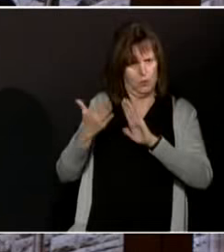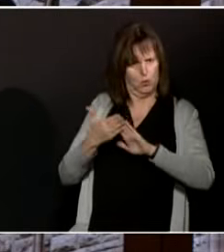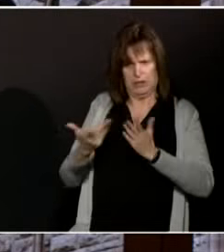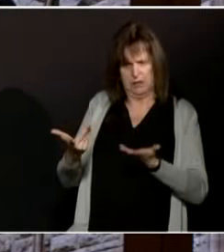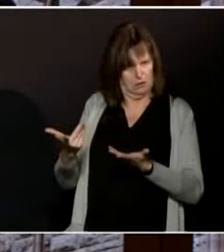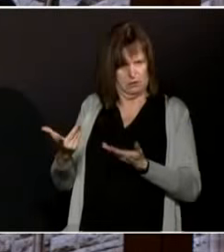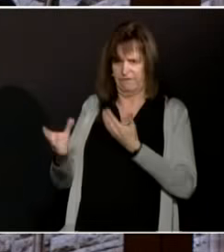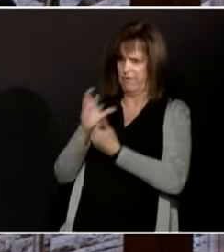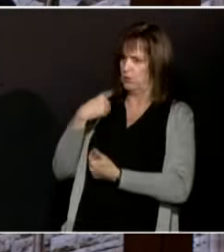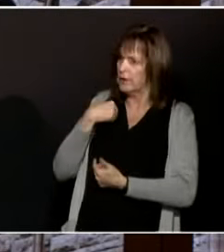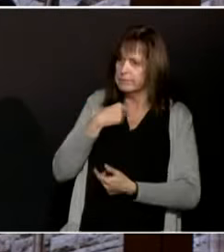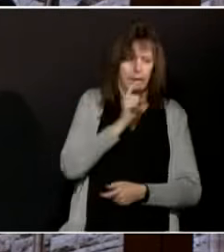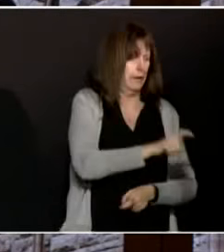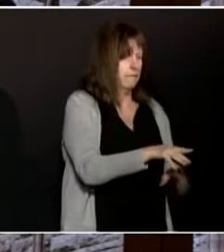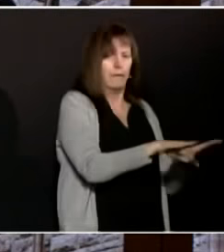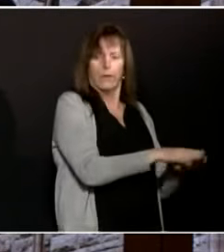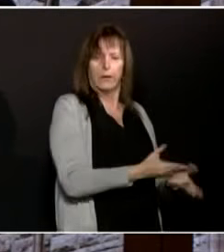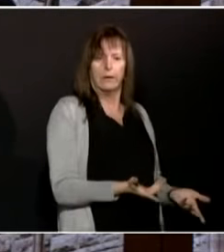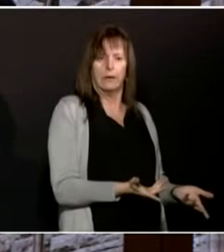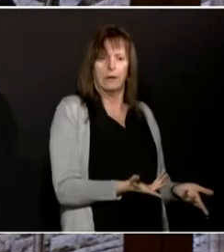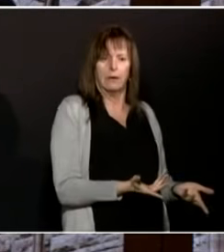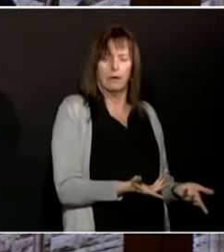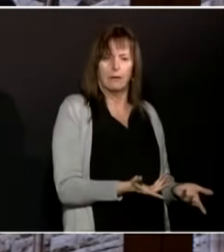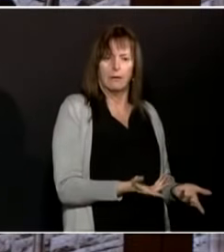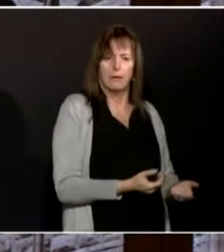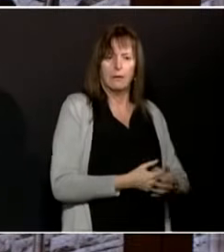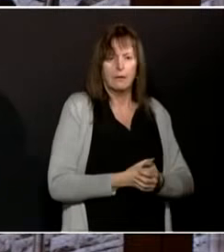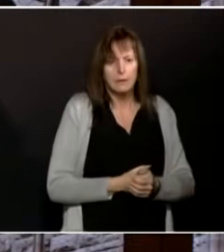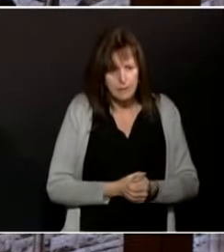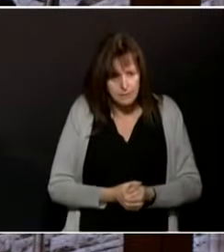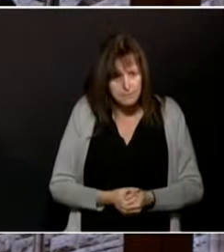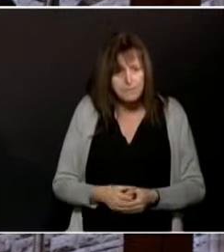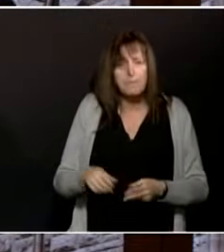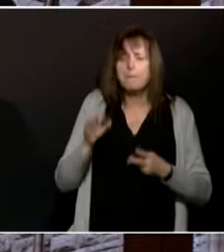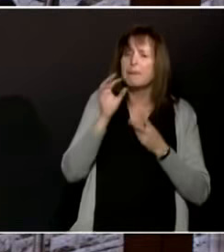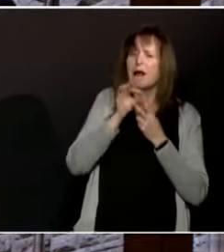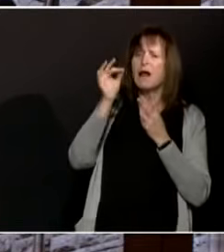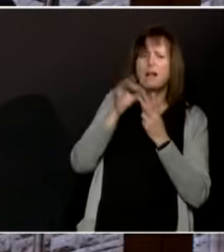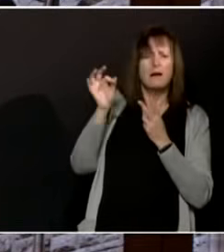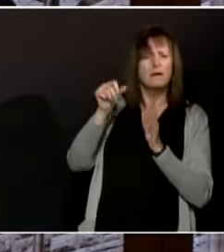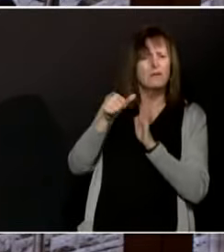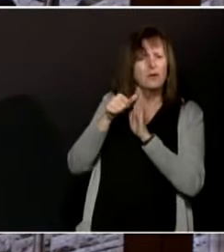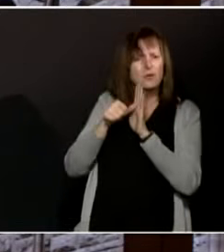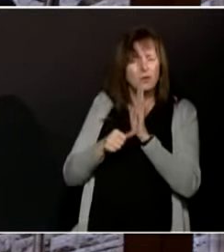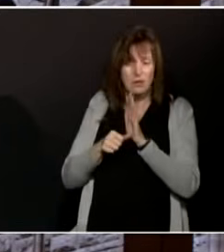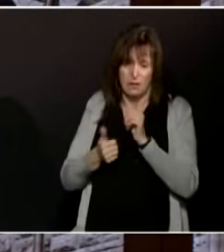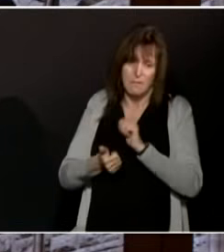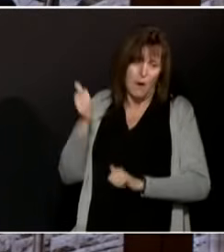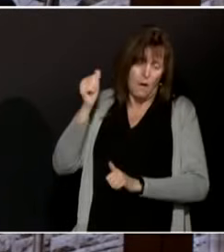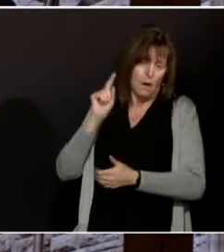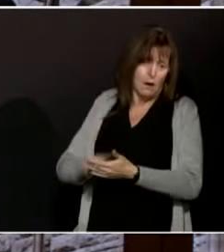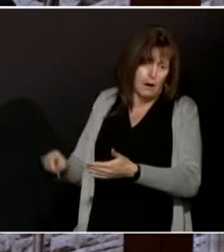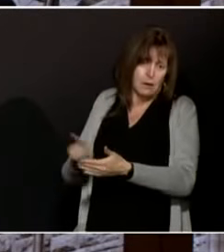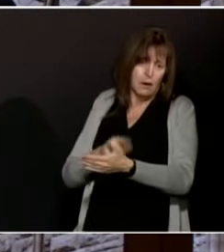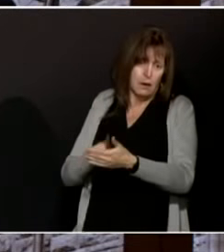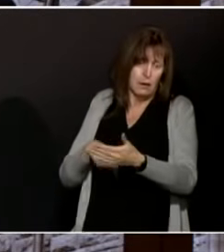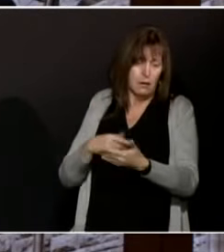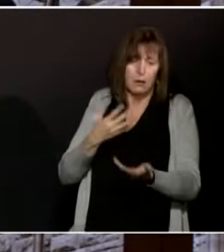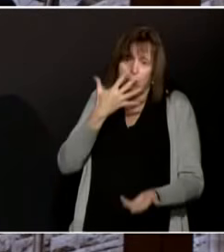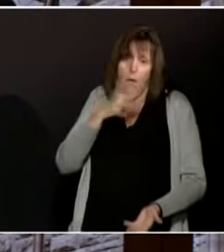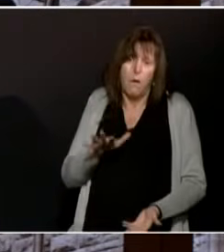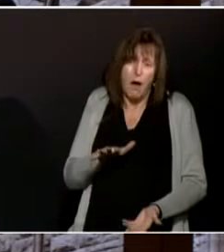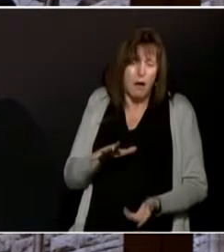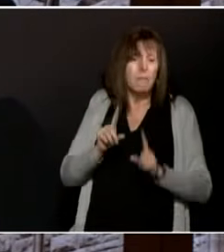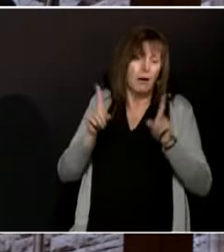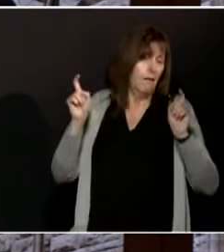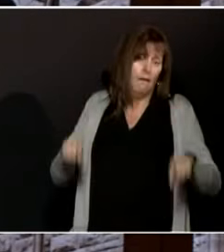for most of the province, elective surgery. We really didn't want to do that. But we have to do that. And as Dr. Brown said, if you keep going, even getting access